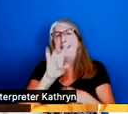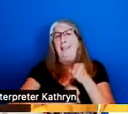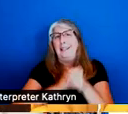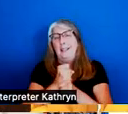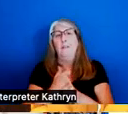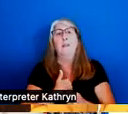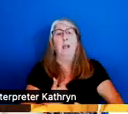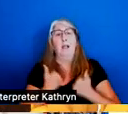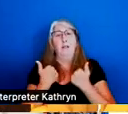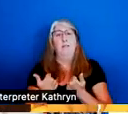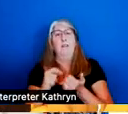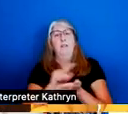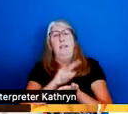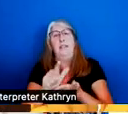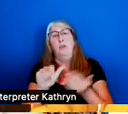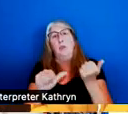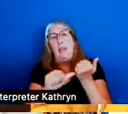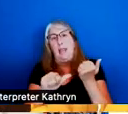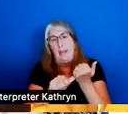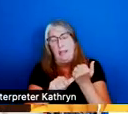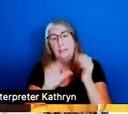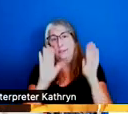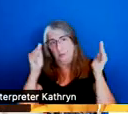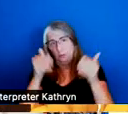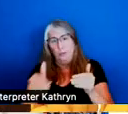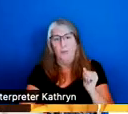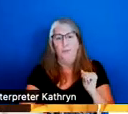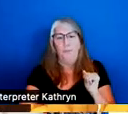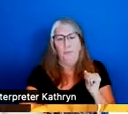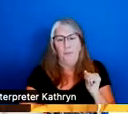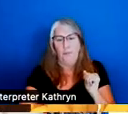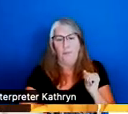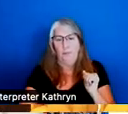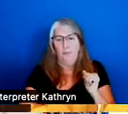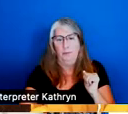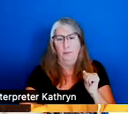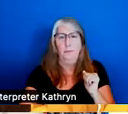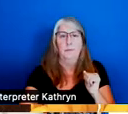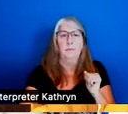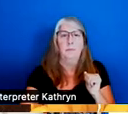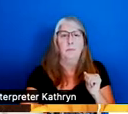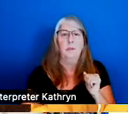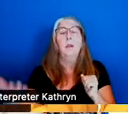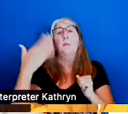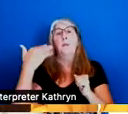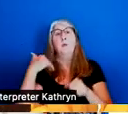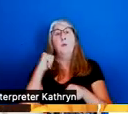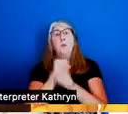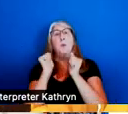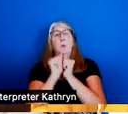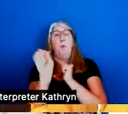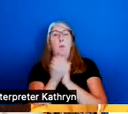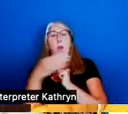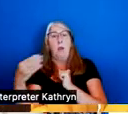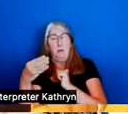led a legal aid service. And before that, when I worked in the Obama administration, I had this very unique